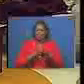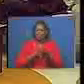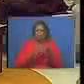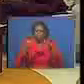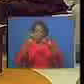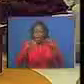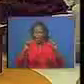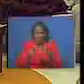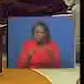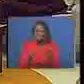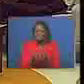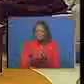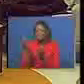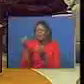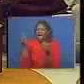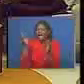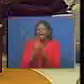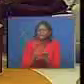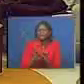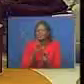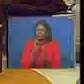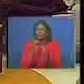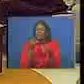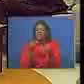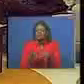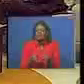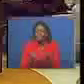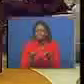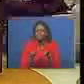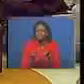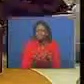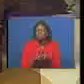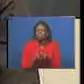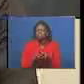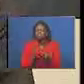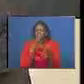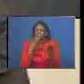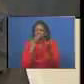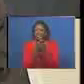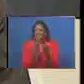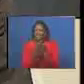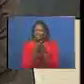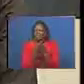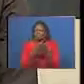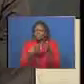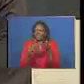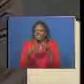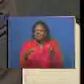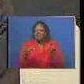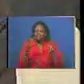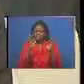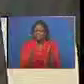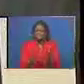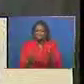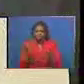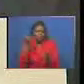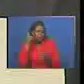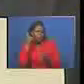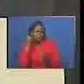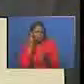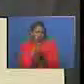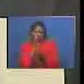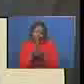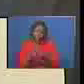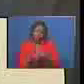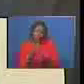hope that whatever you are saying is going to be implemented And I have to appreciate my sign language interpreter, Susan You are amazing